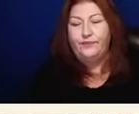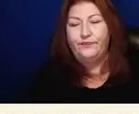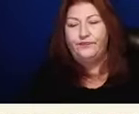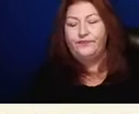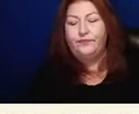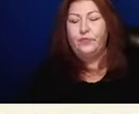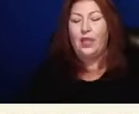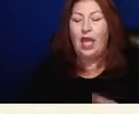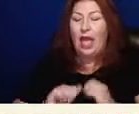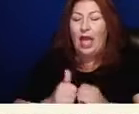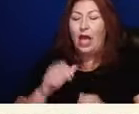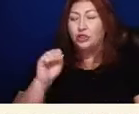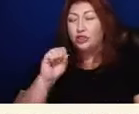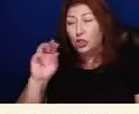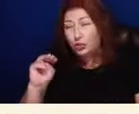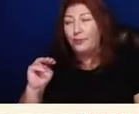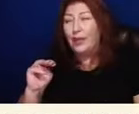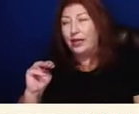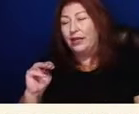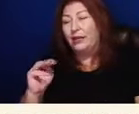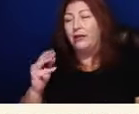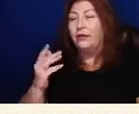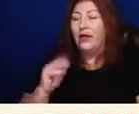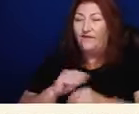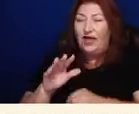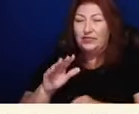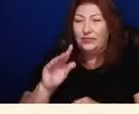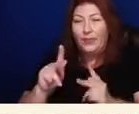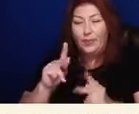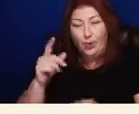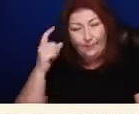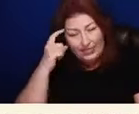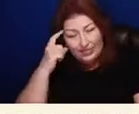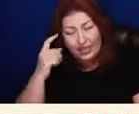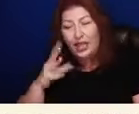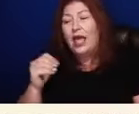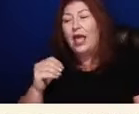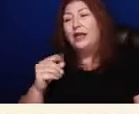media kind of plays an effect in the person's mentally. And sometimes we kind of